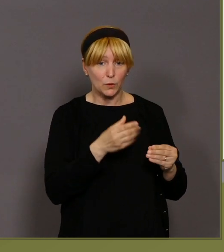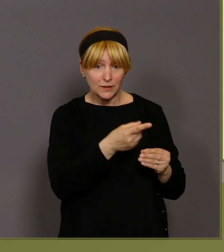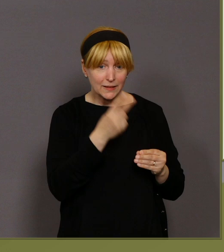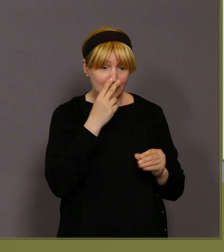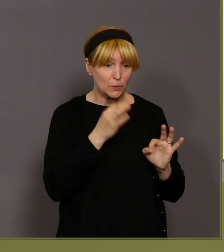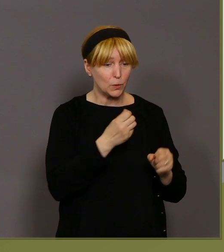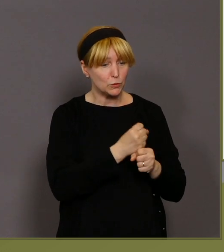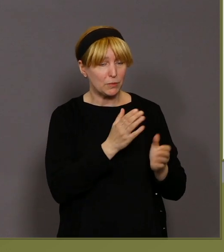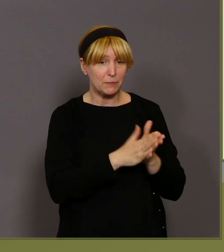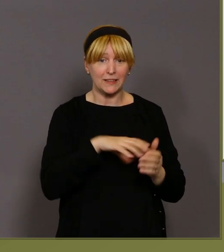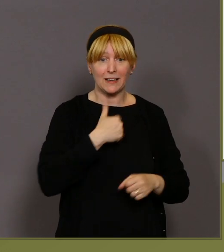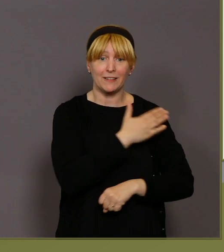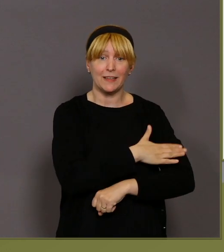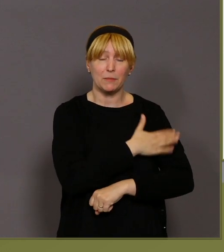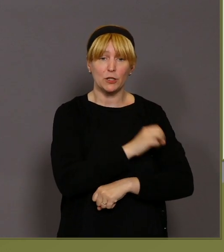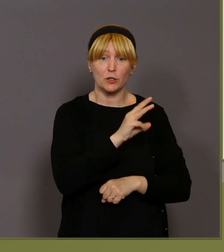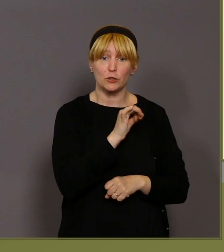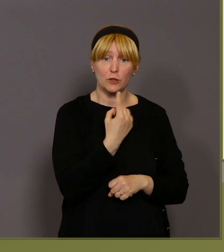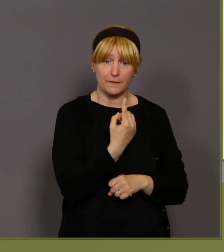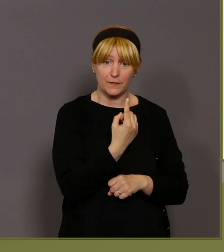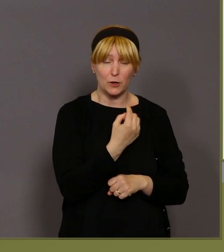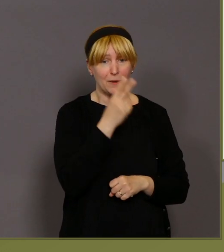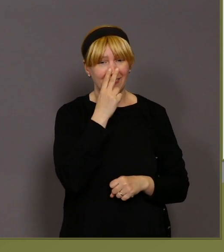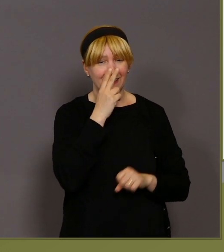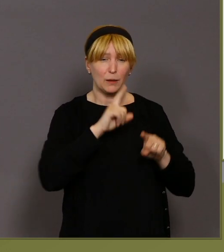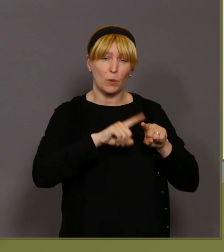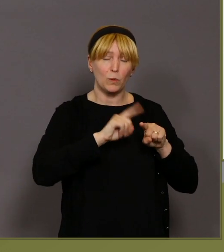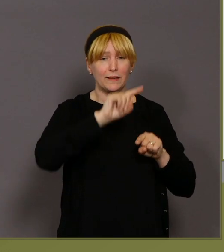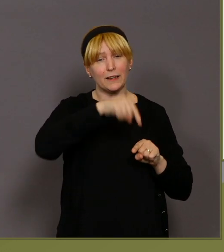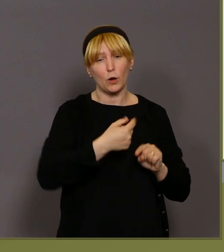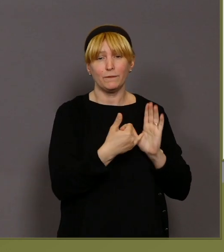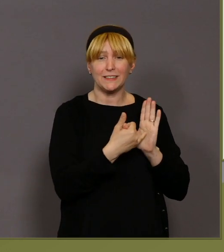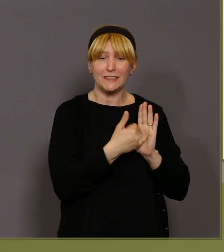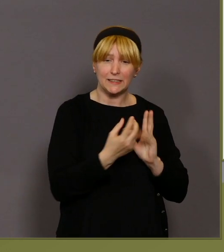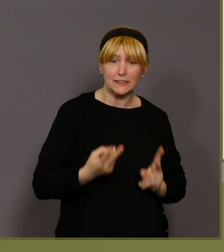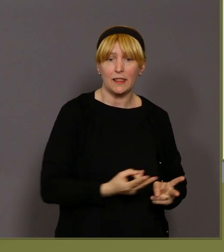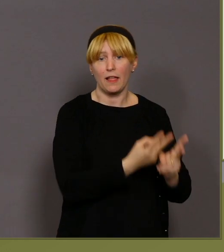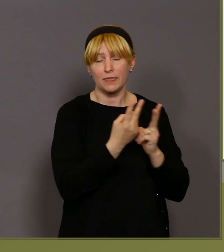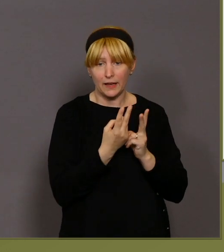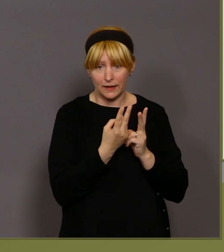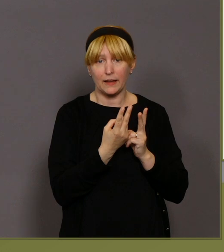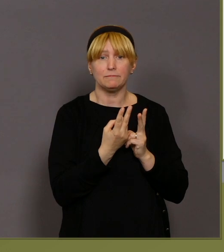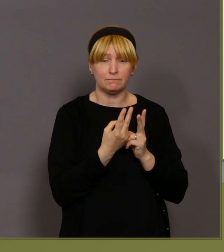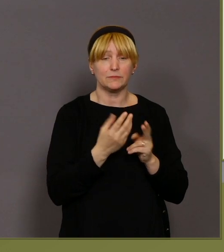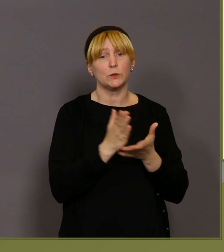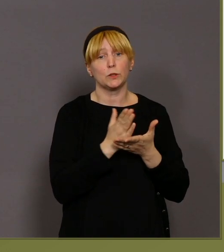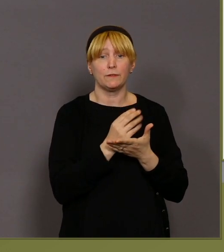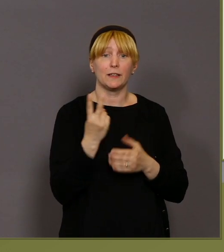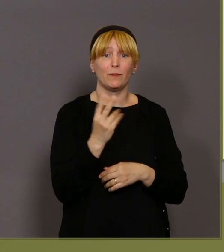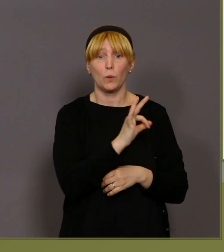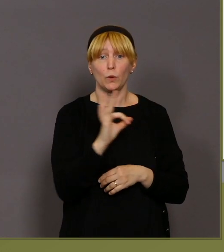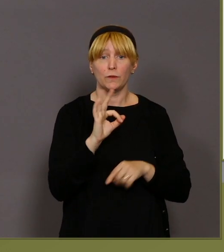terminals. And if you go through the criteria in that standards, so there are about 200